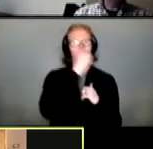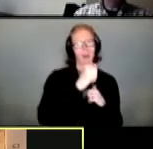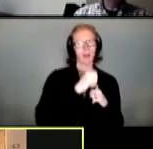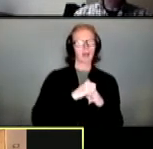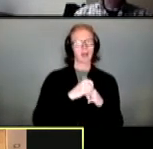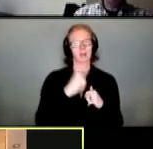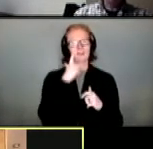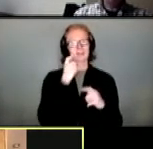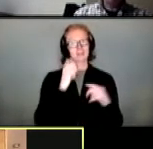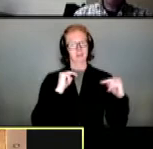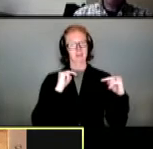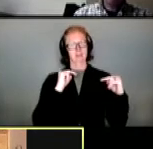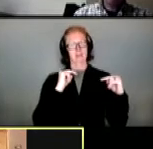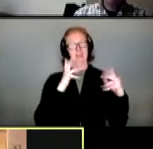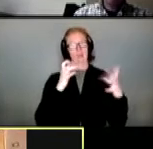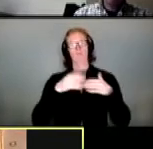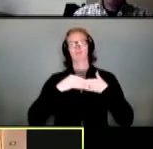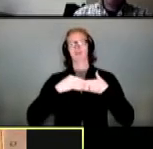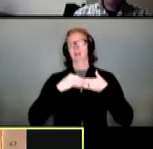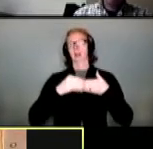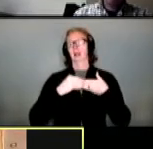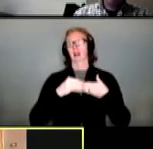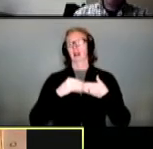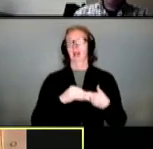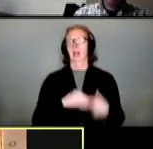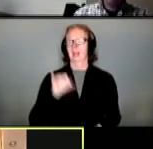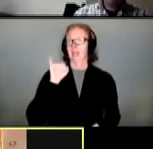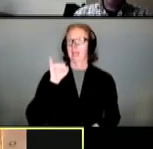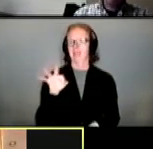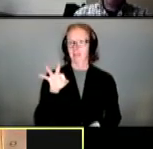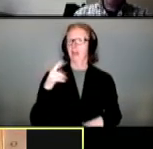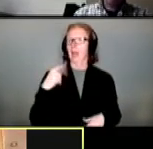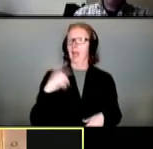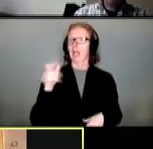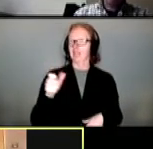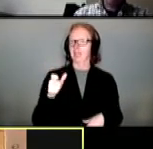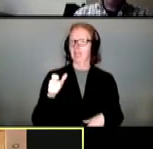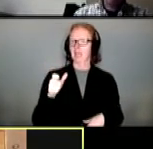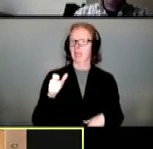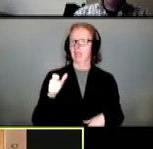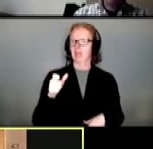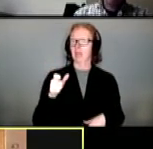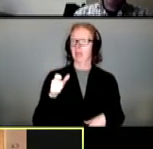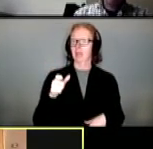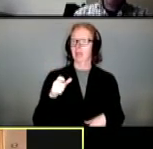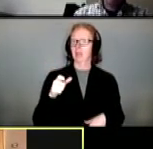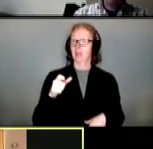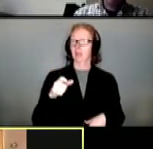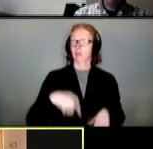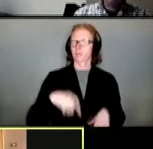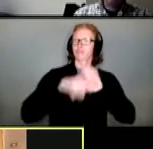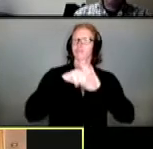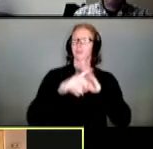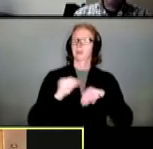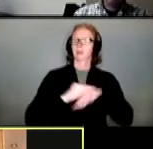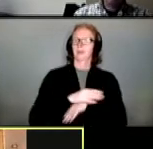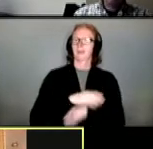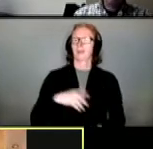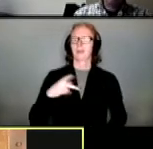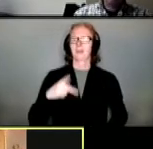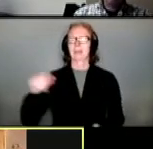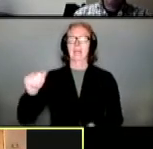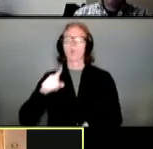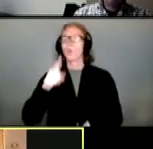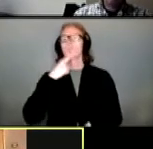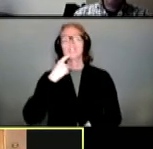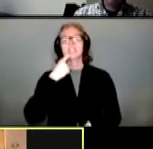because I'd like to leave flexibility that if I come up with an argument that it's permissive, I don't want the PPA to be able to say that, well, Heidi